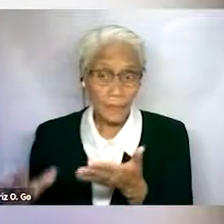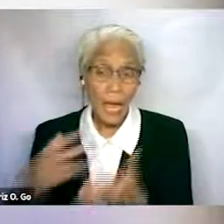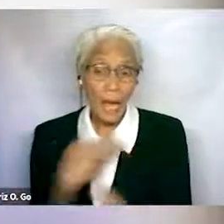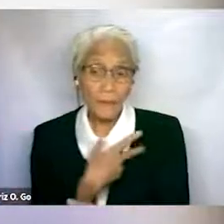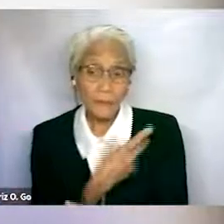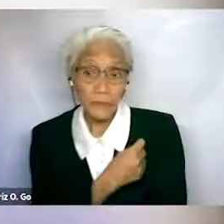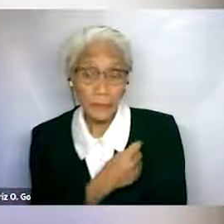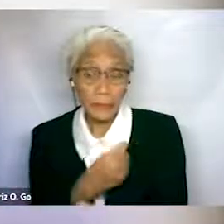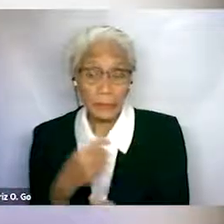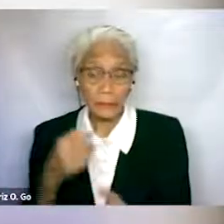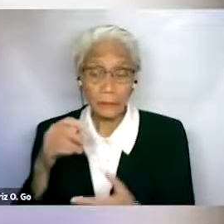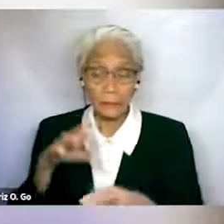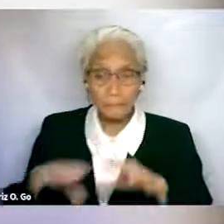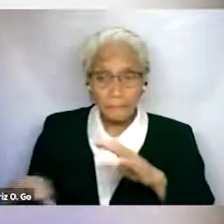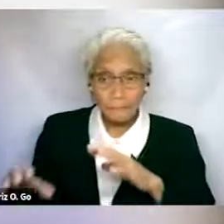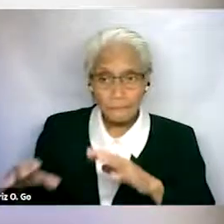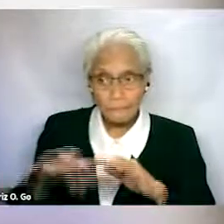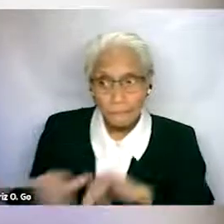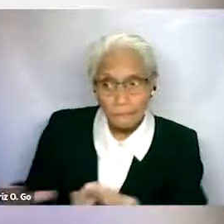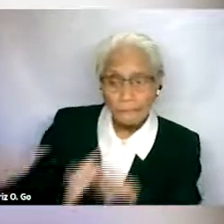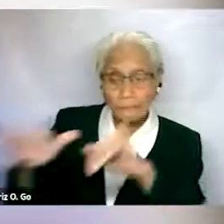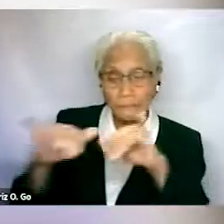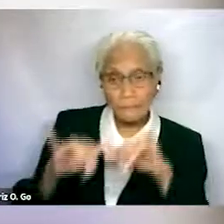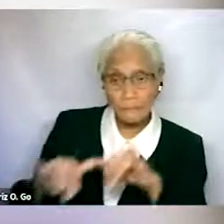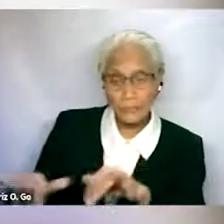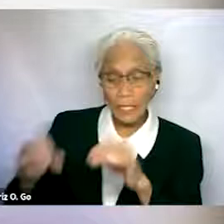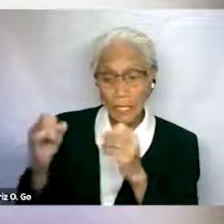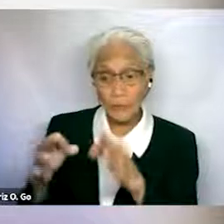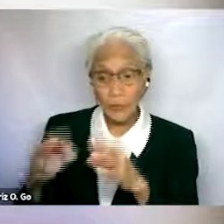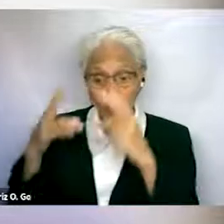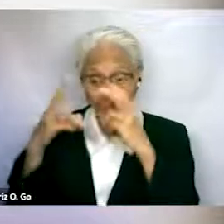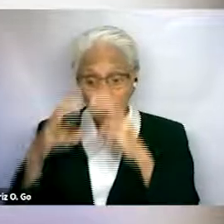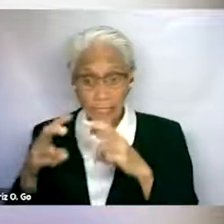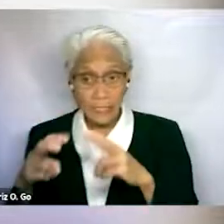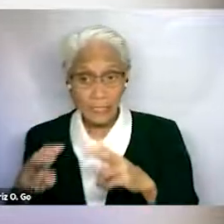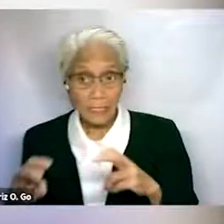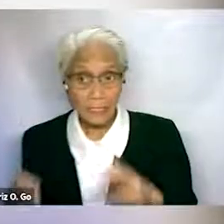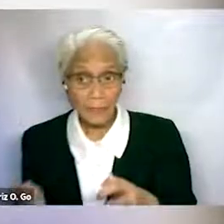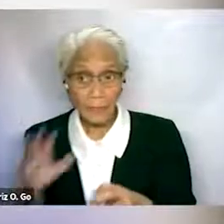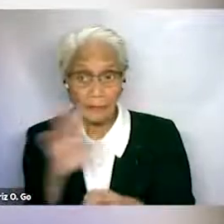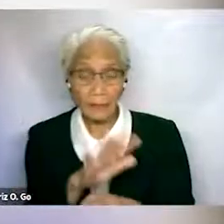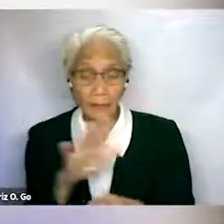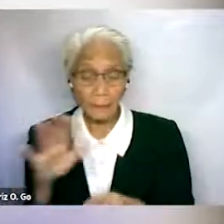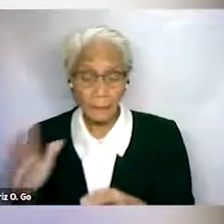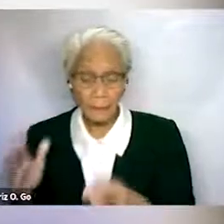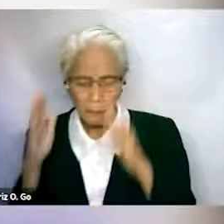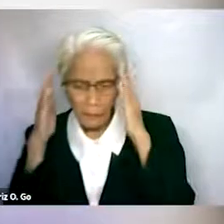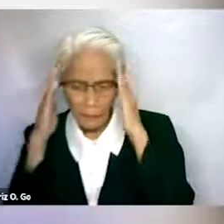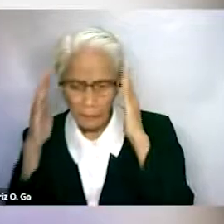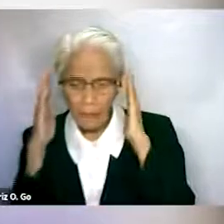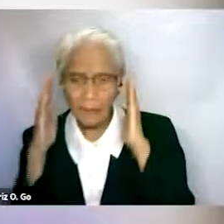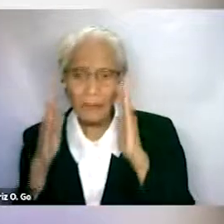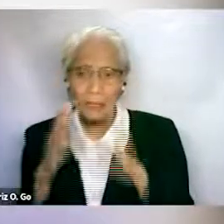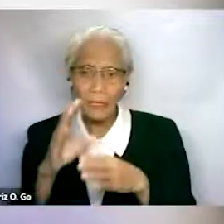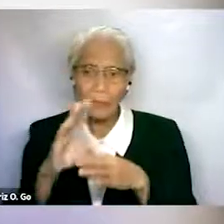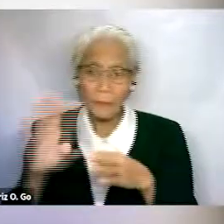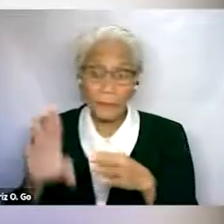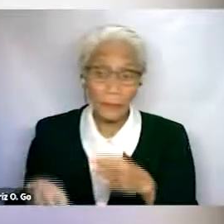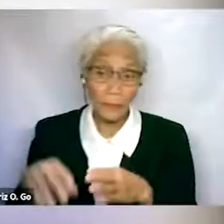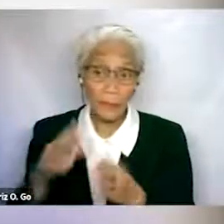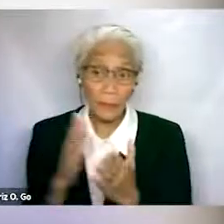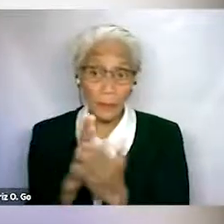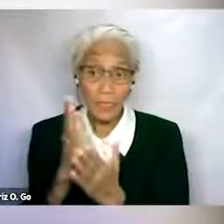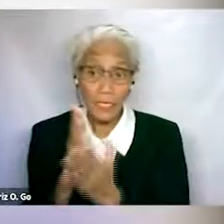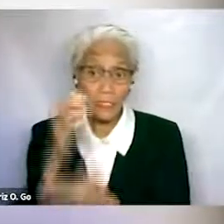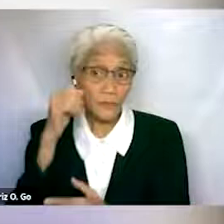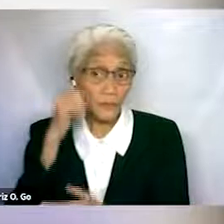that oversees its implementation. So different treaty bodies would have different expert bodies and they would have different number of